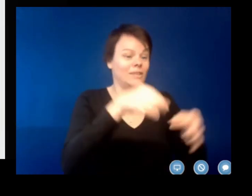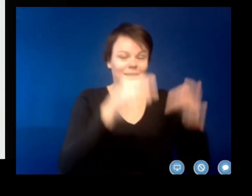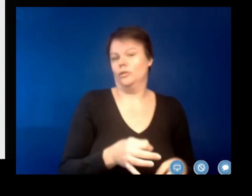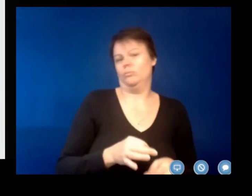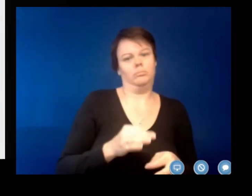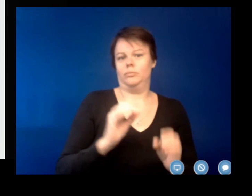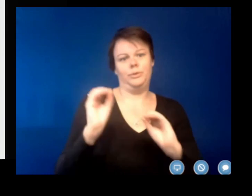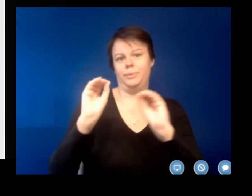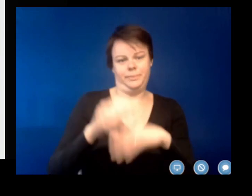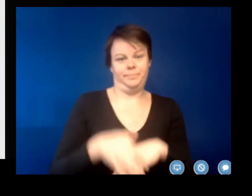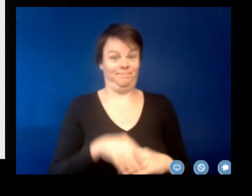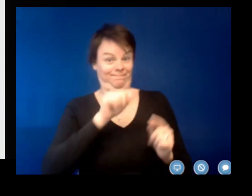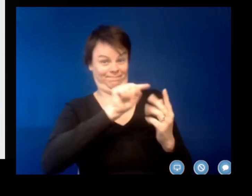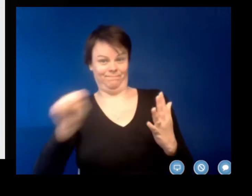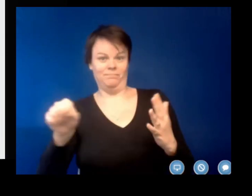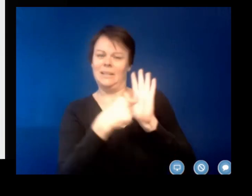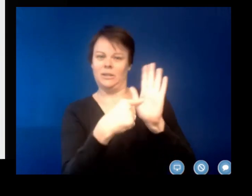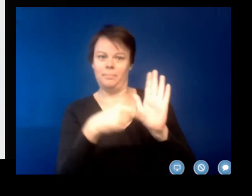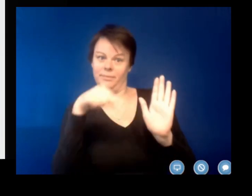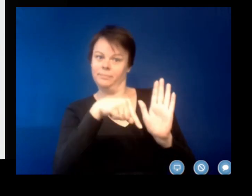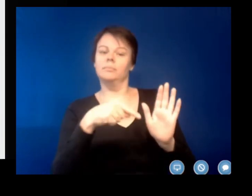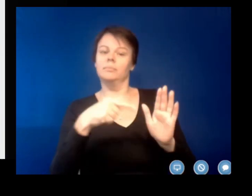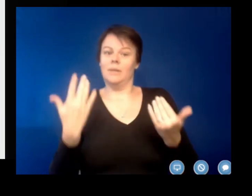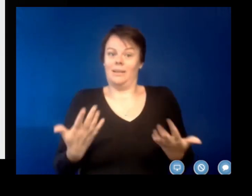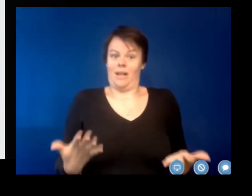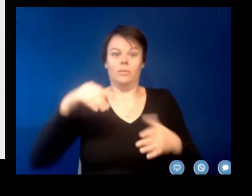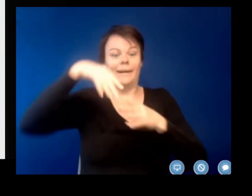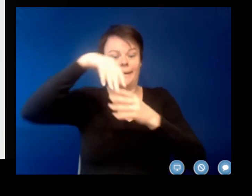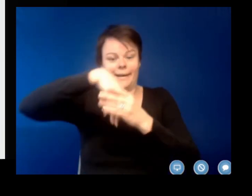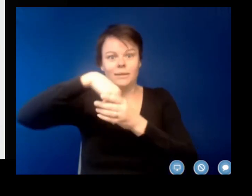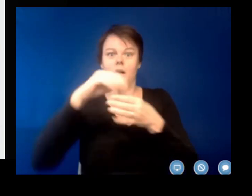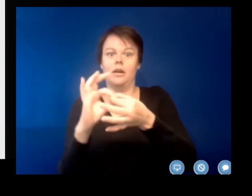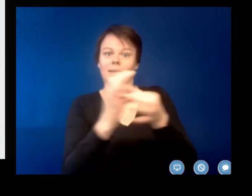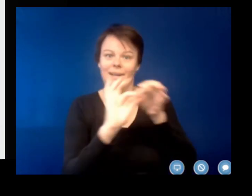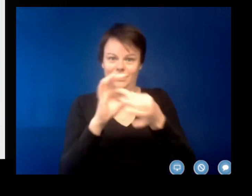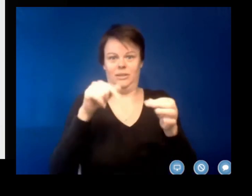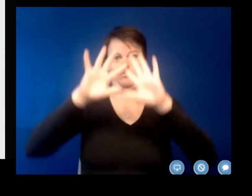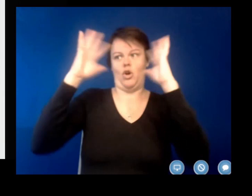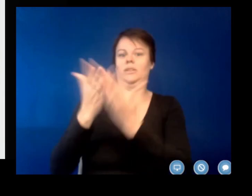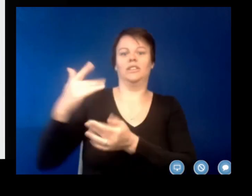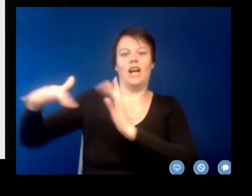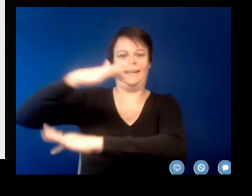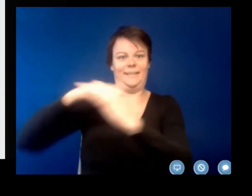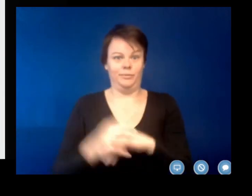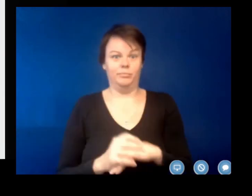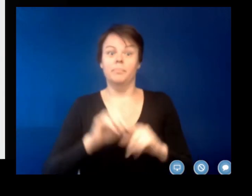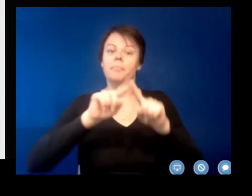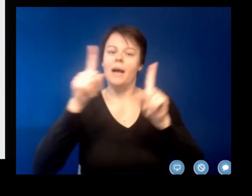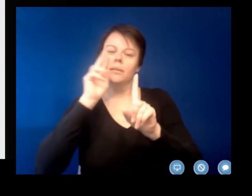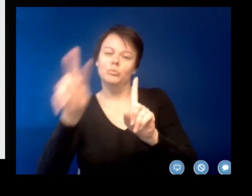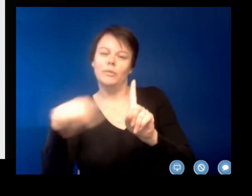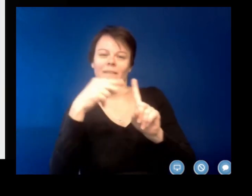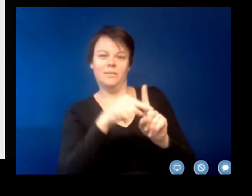But to reflect these challenges and to understand the learning which